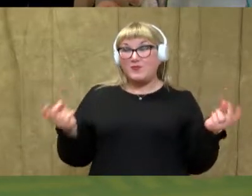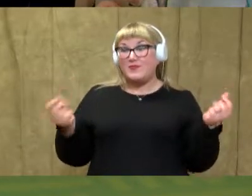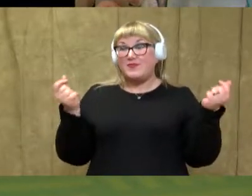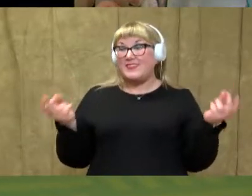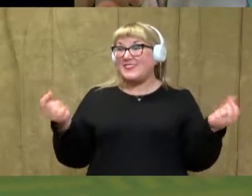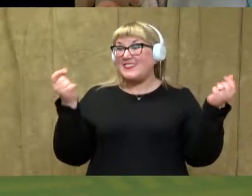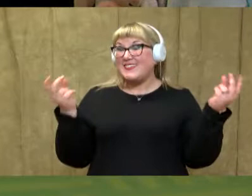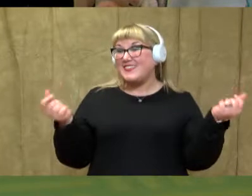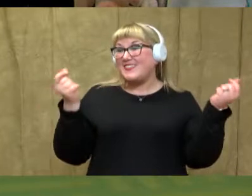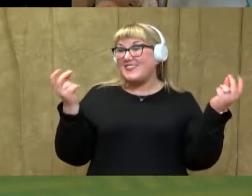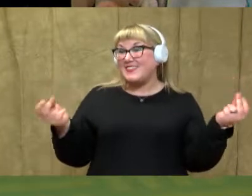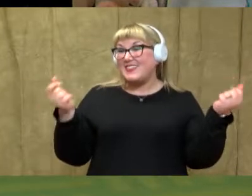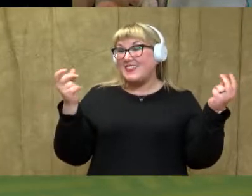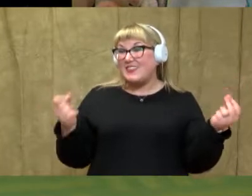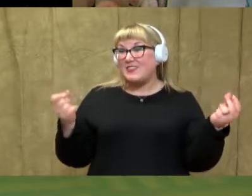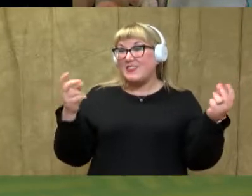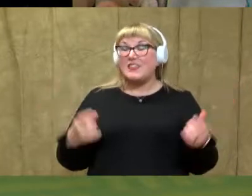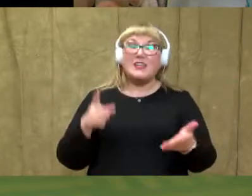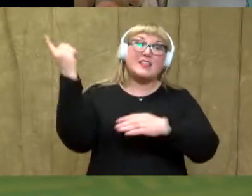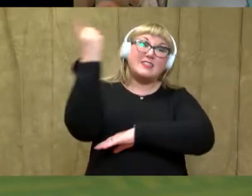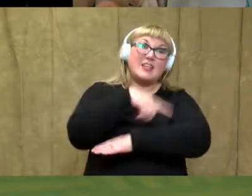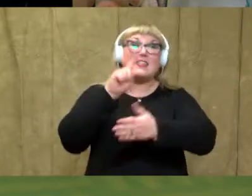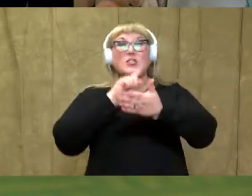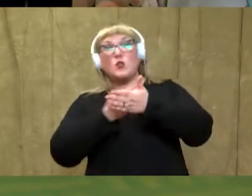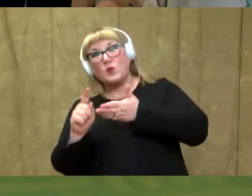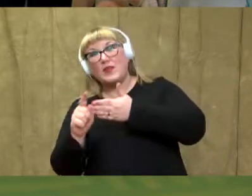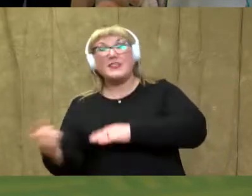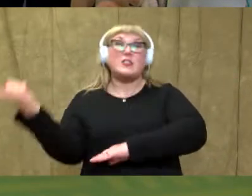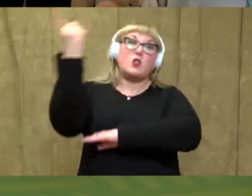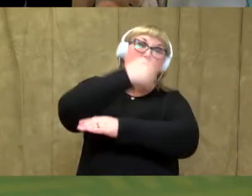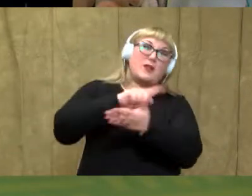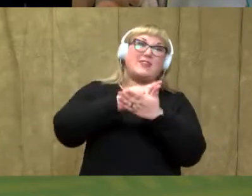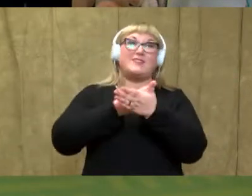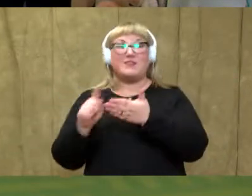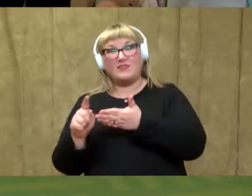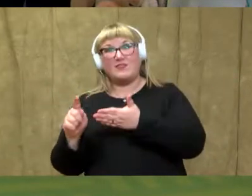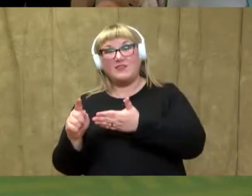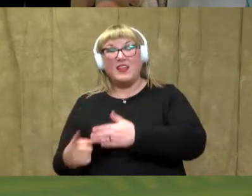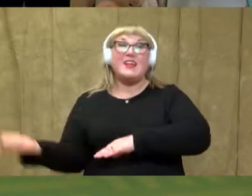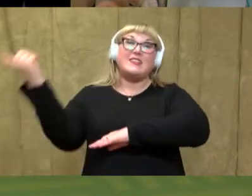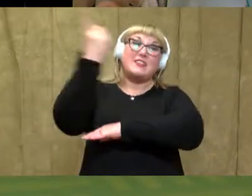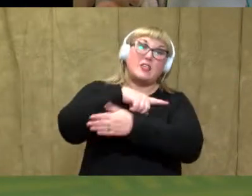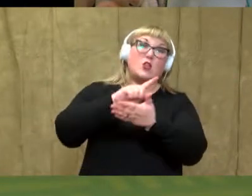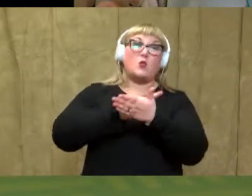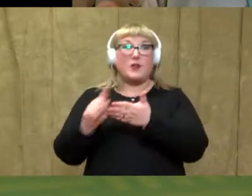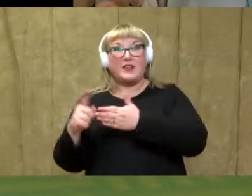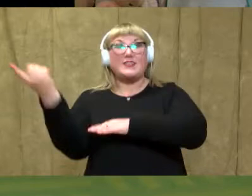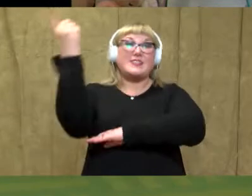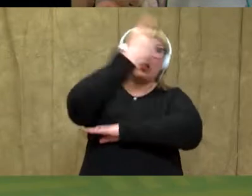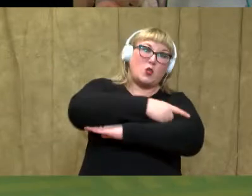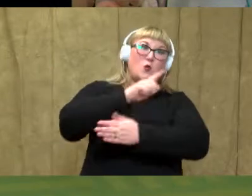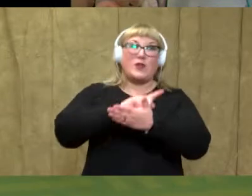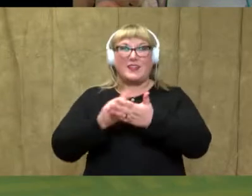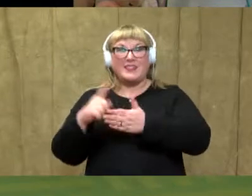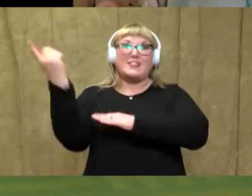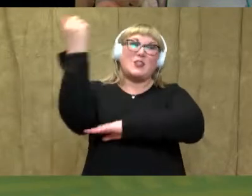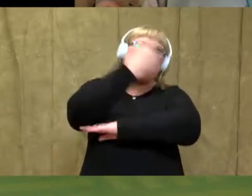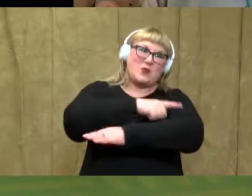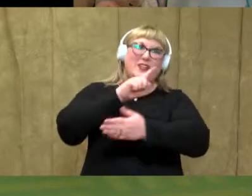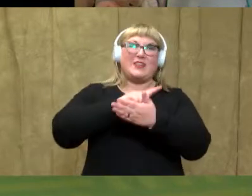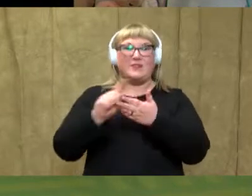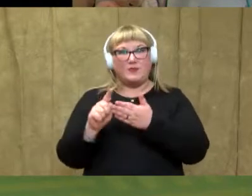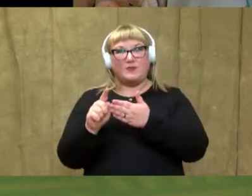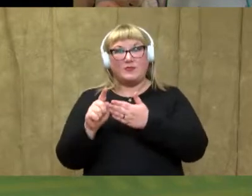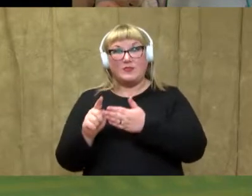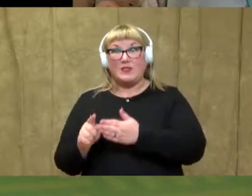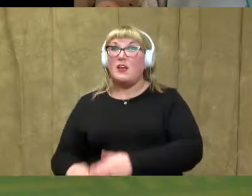We're ready. Let's go. Days of the week. Days of the week. Days of the week. Days of the week. Days of the